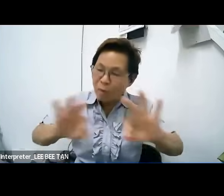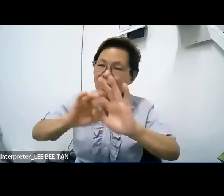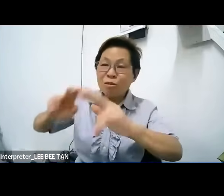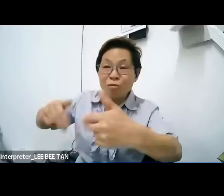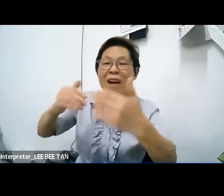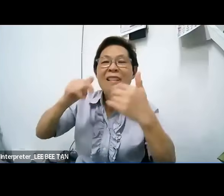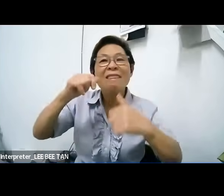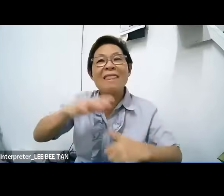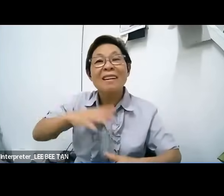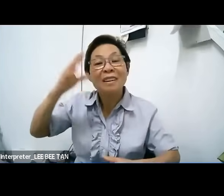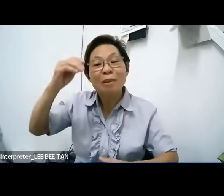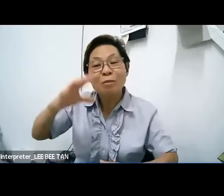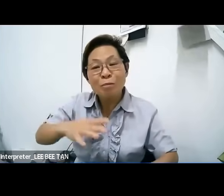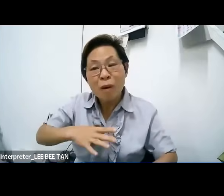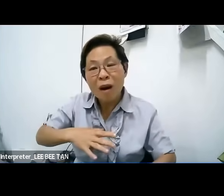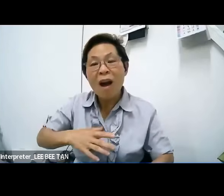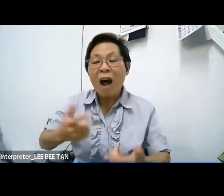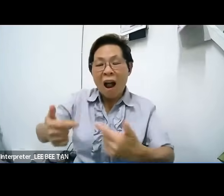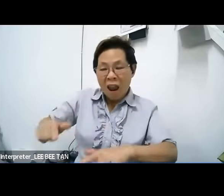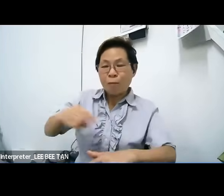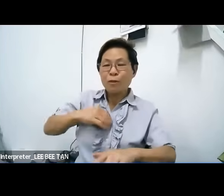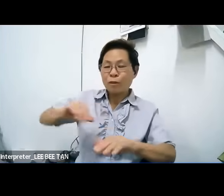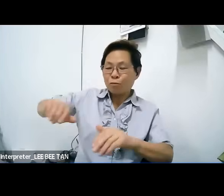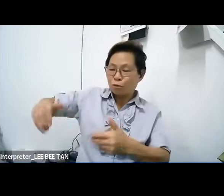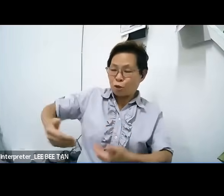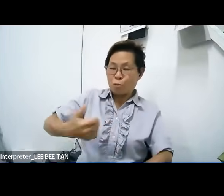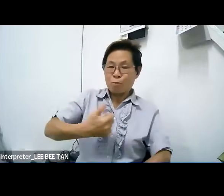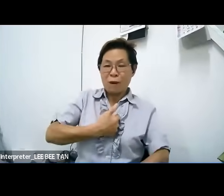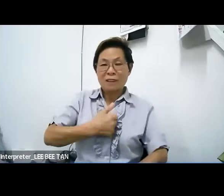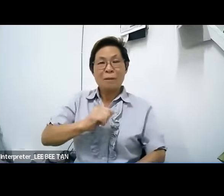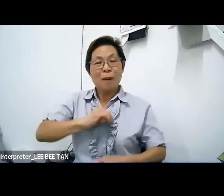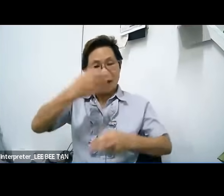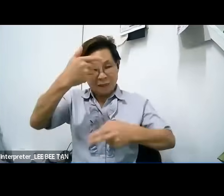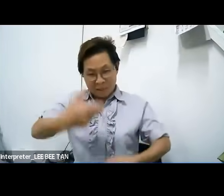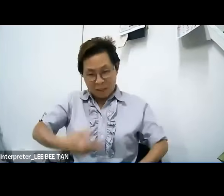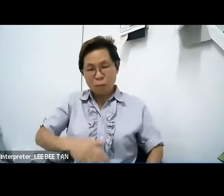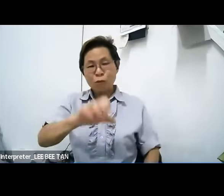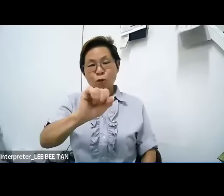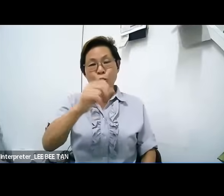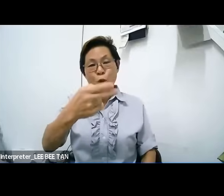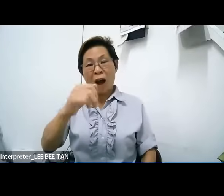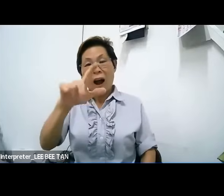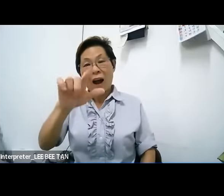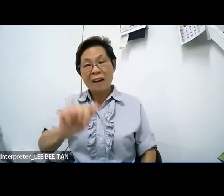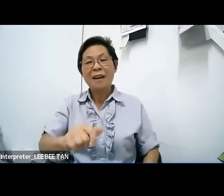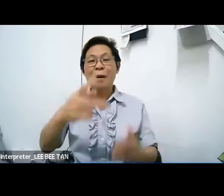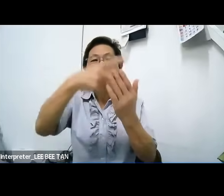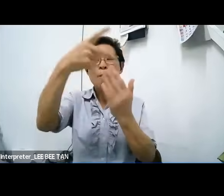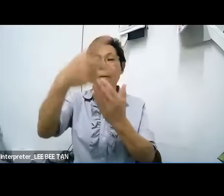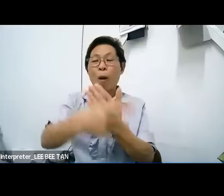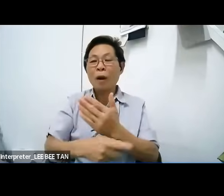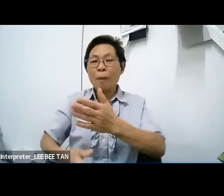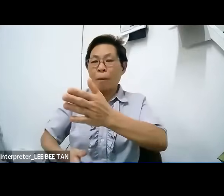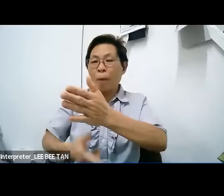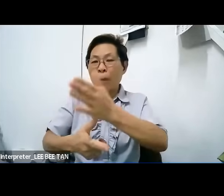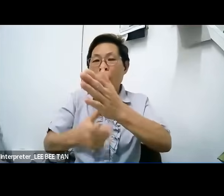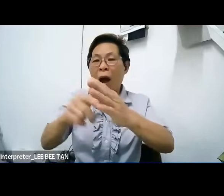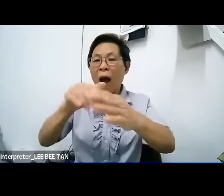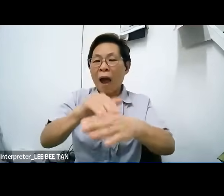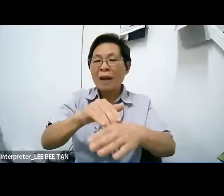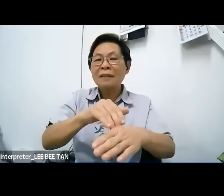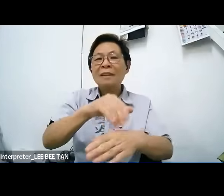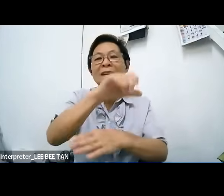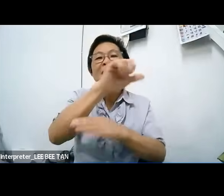gentlemen, distinguished guests, allow me to introduce myself. I am Suhaila Muhammad, Program Associate at the